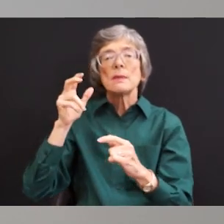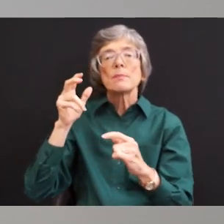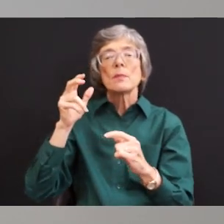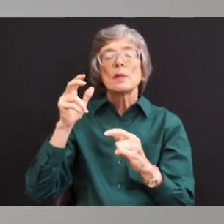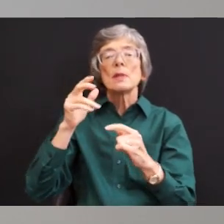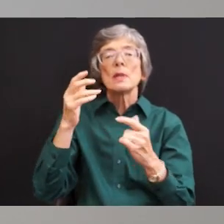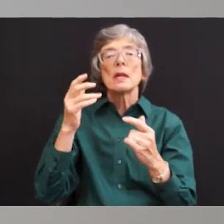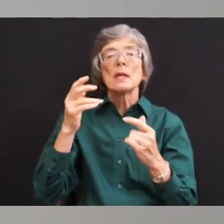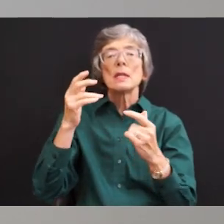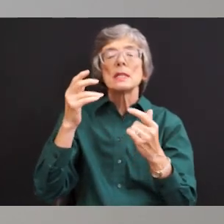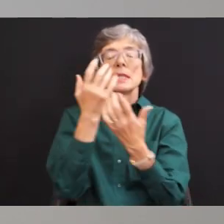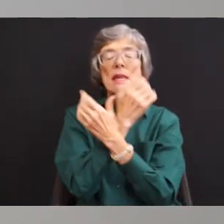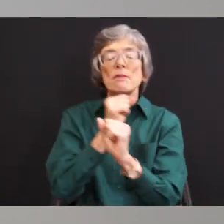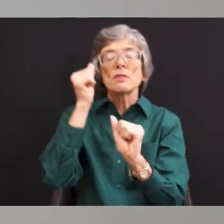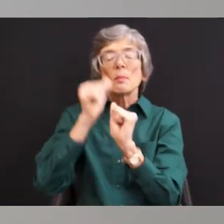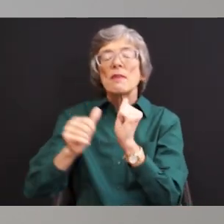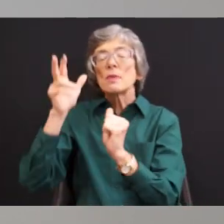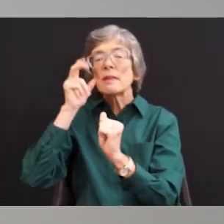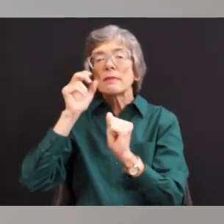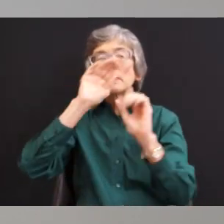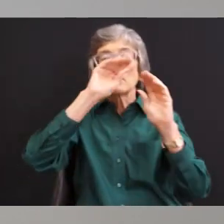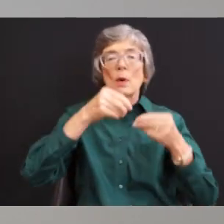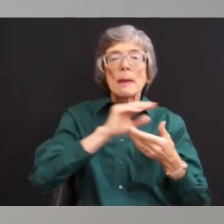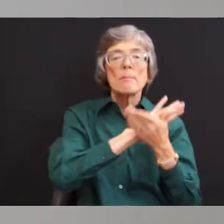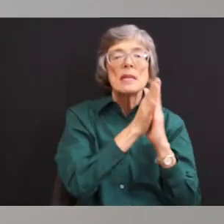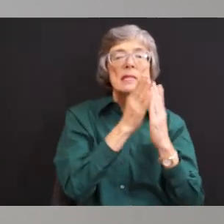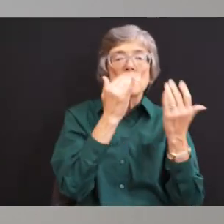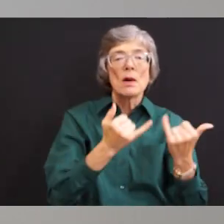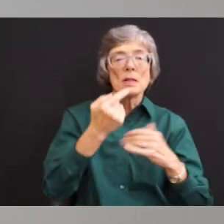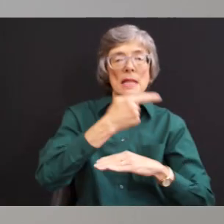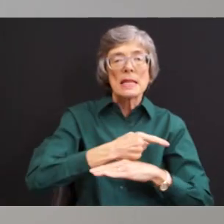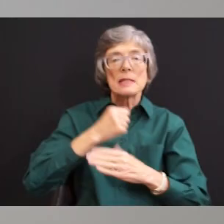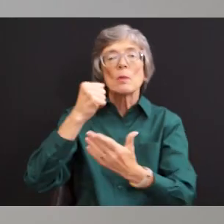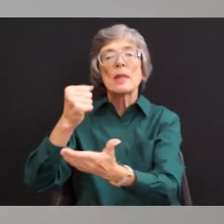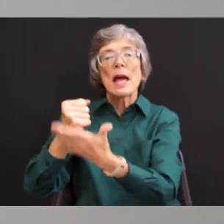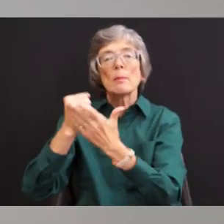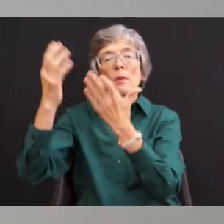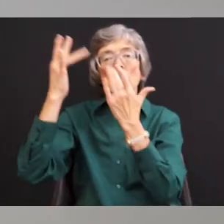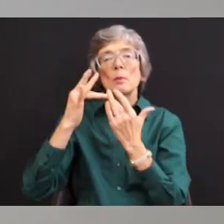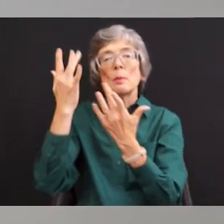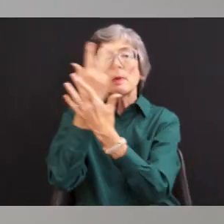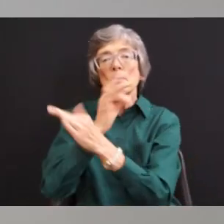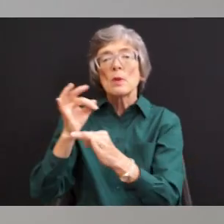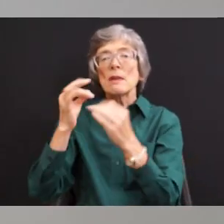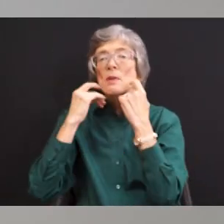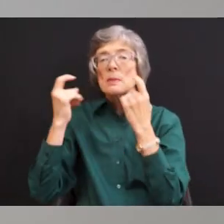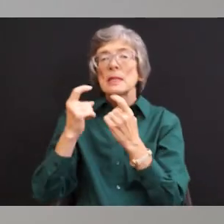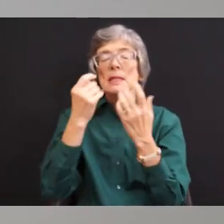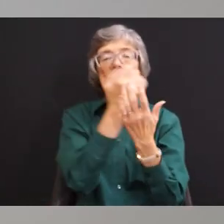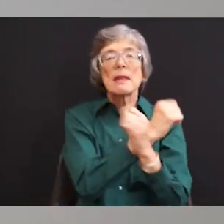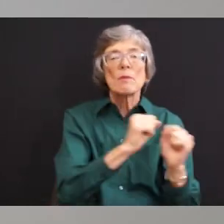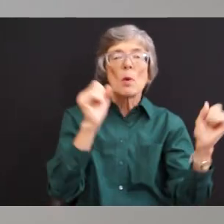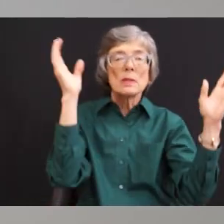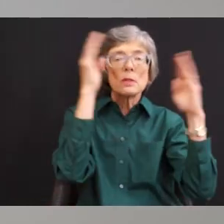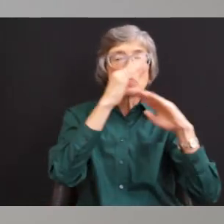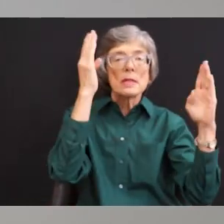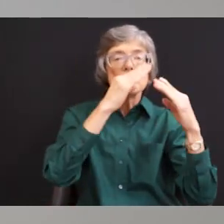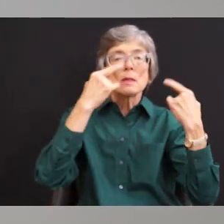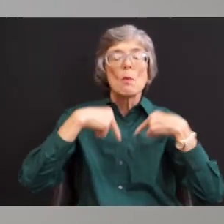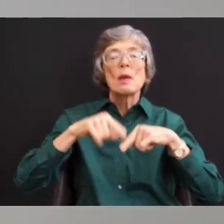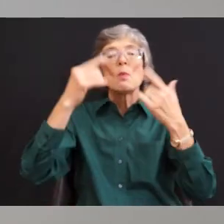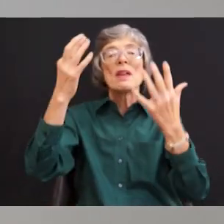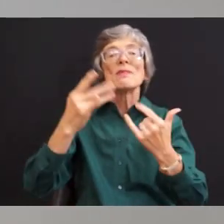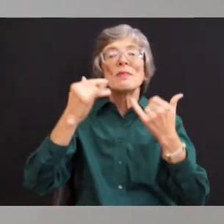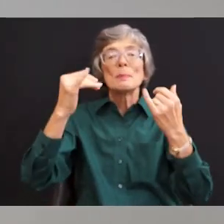every evil. Graciously grant peace in our days, that by the help of your mercy we may be always free from sin and safe from all distress, as we